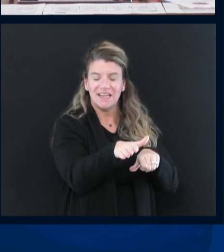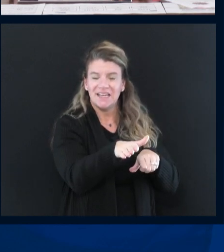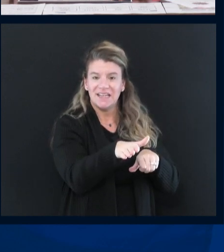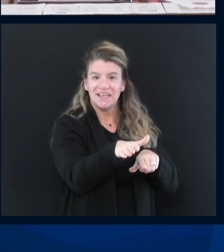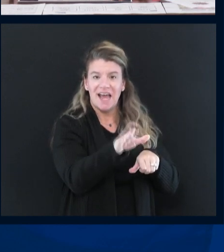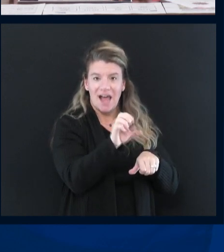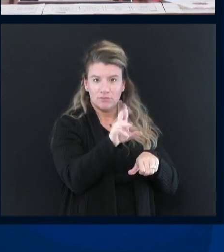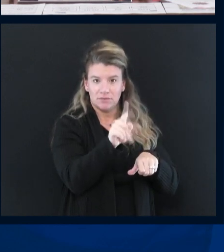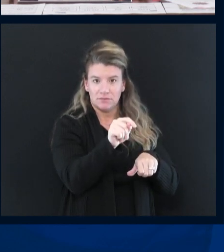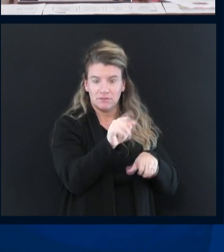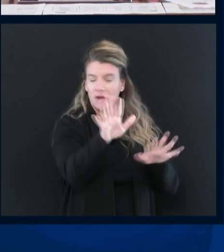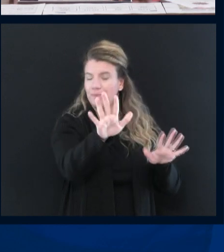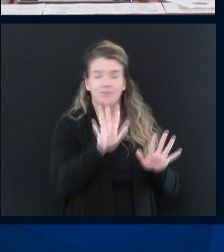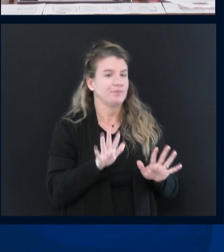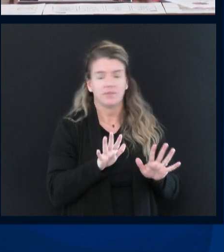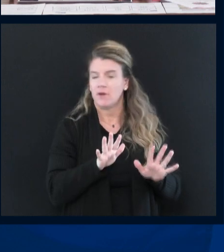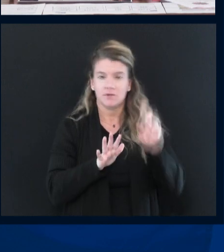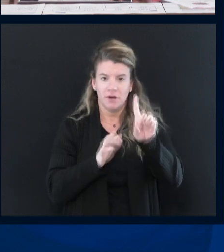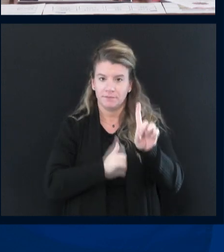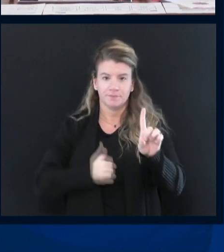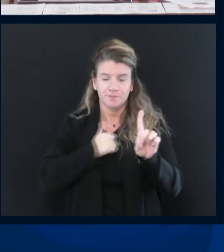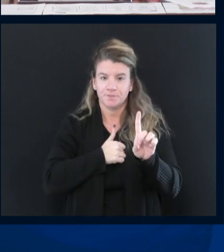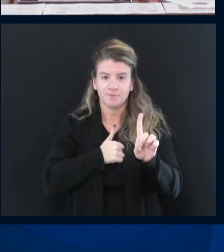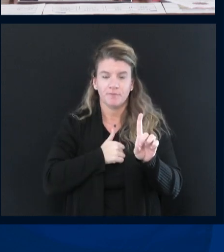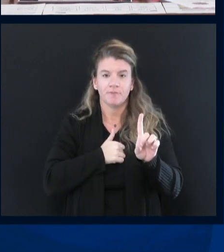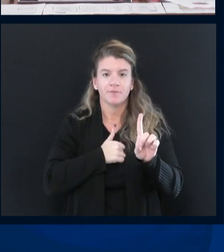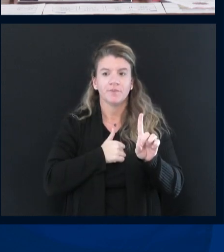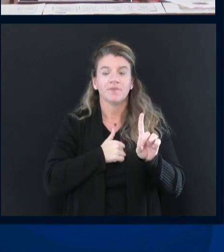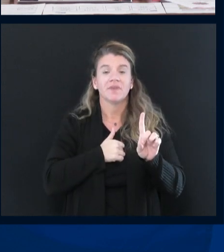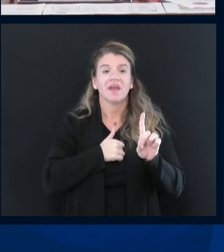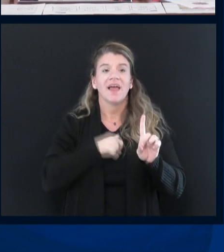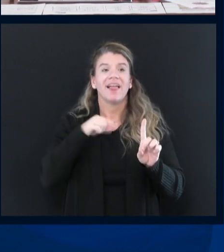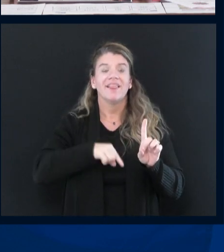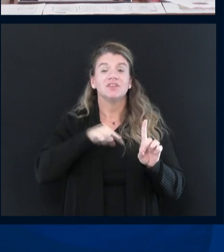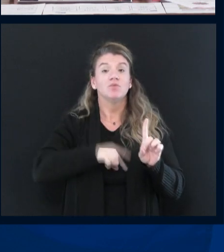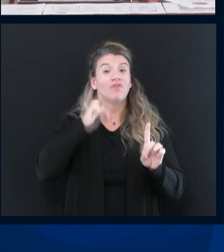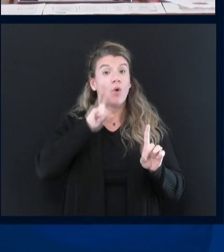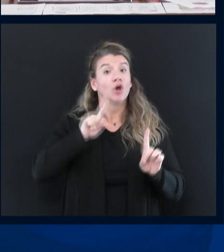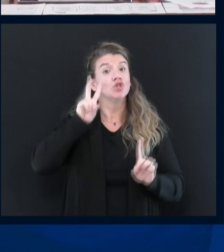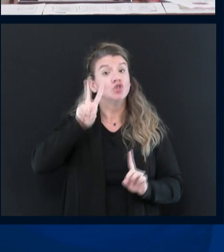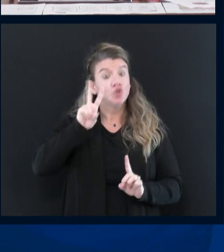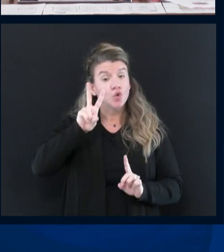sorry. This was the first 2 quarters.